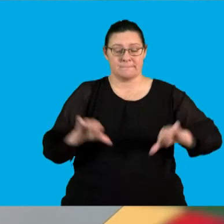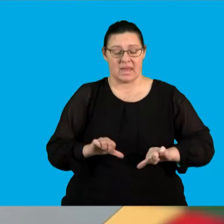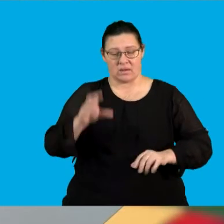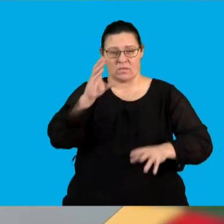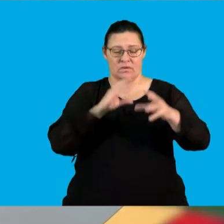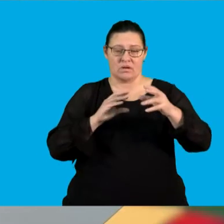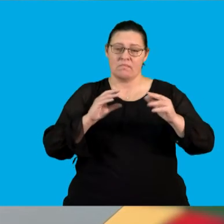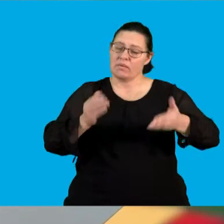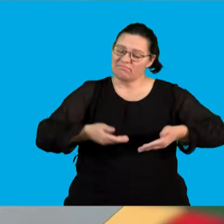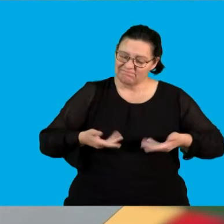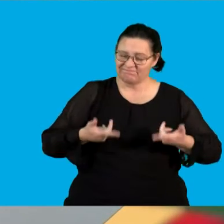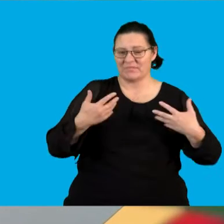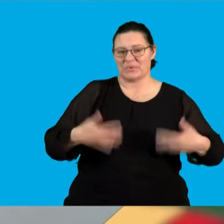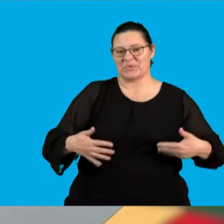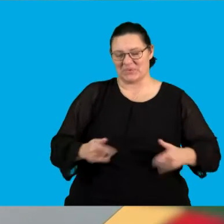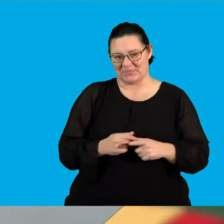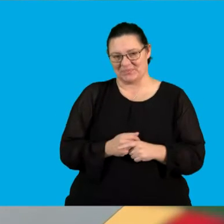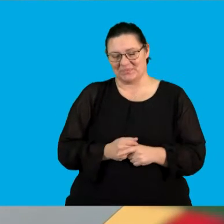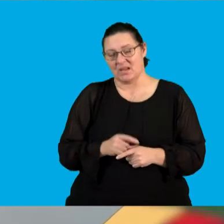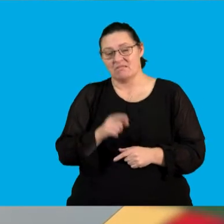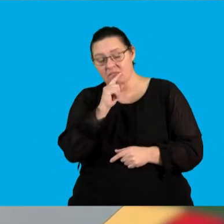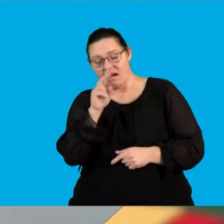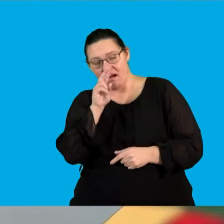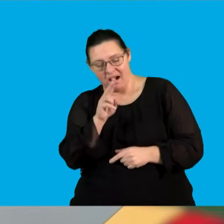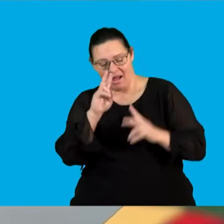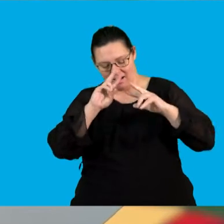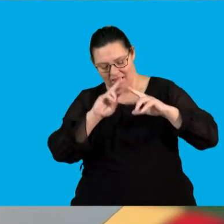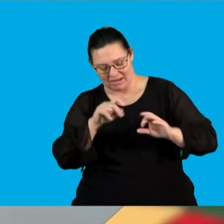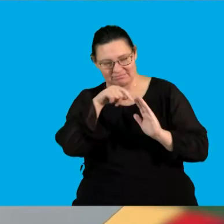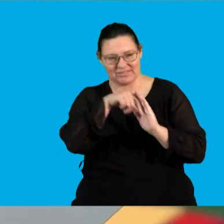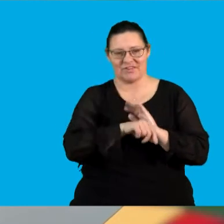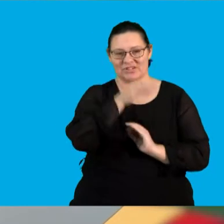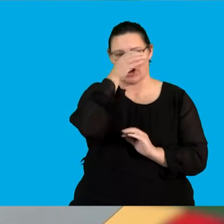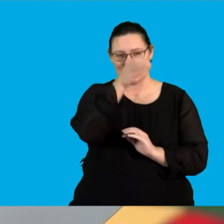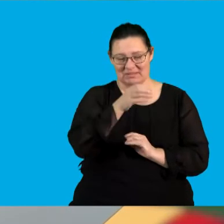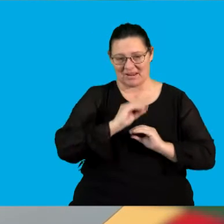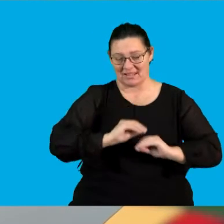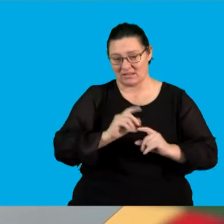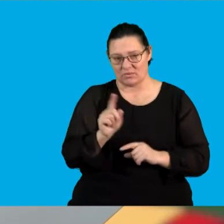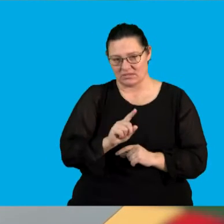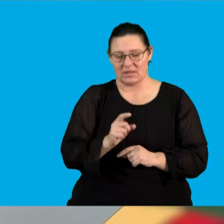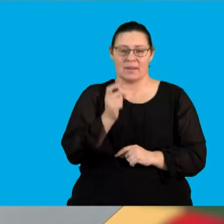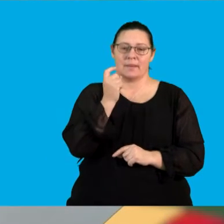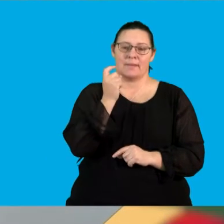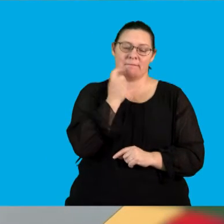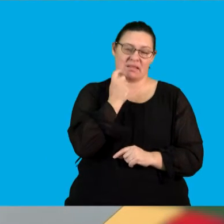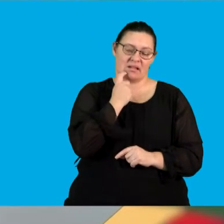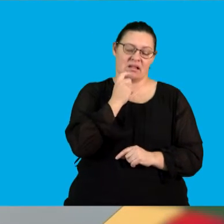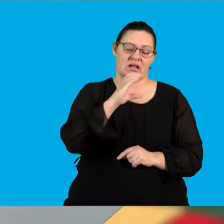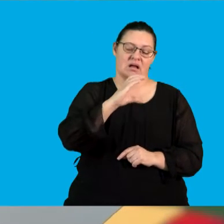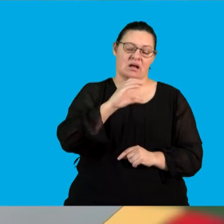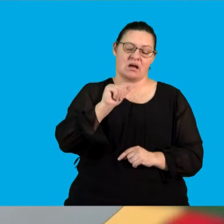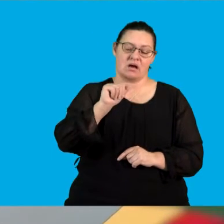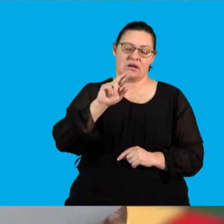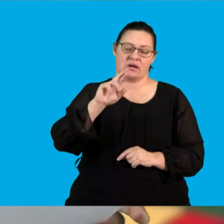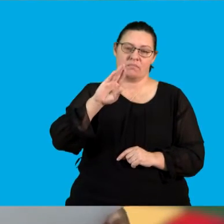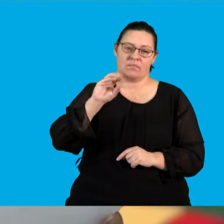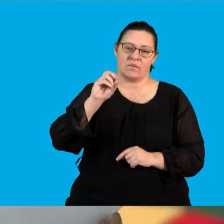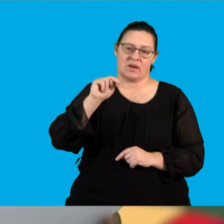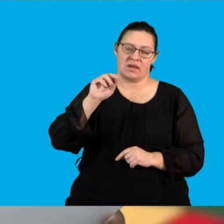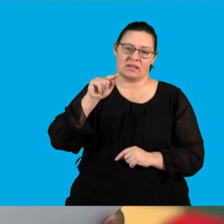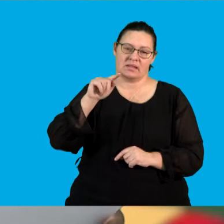Welcome back, learners. So as we have said before the ad break that you're going to be now diving into our first concept of the lesson, which is the metal carbonates. So what